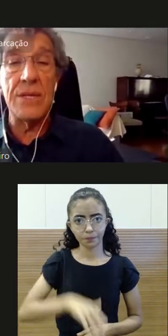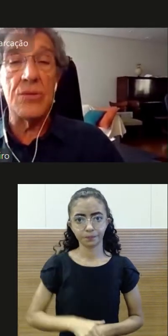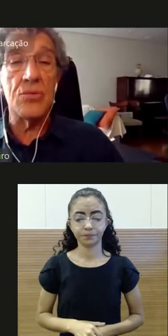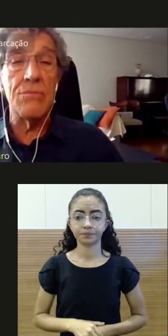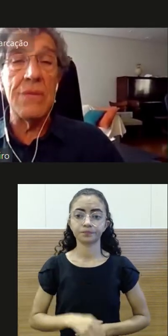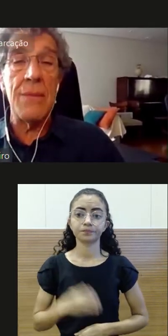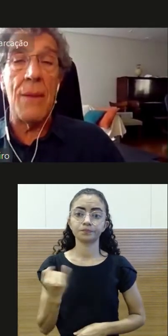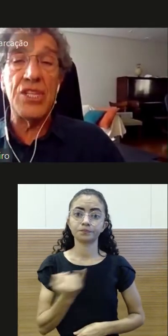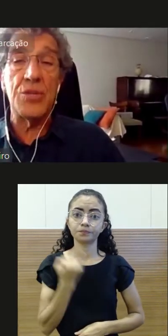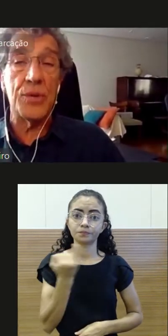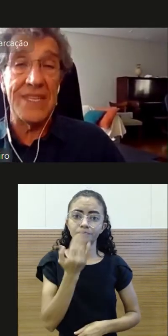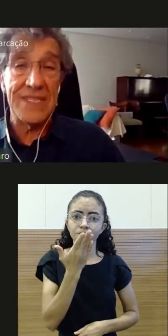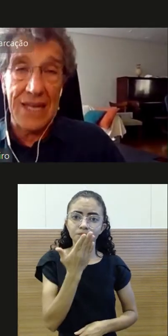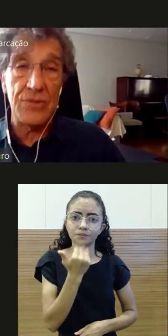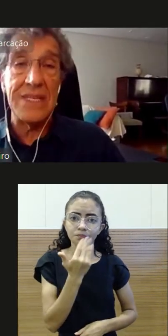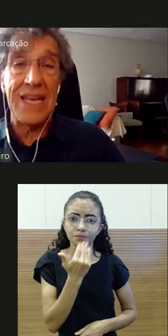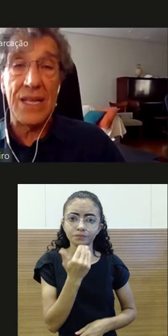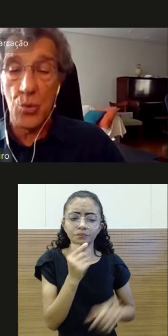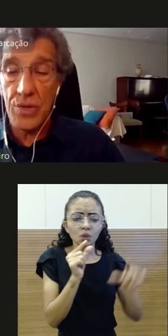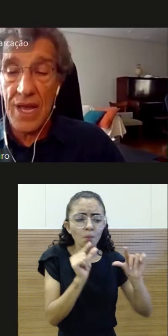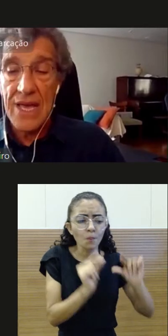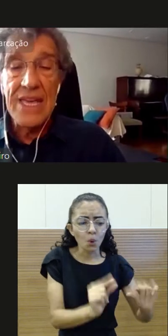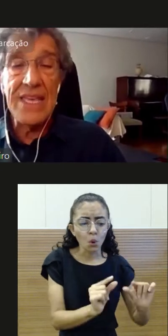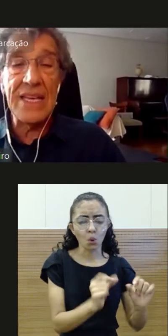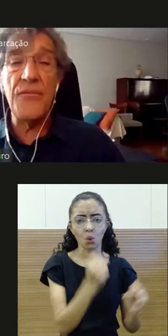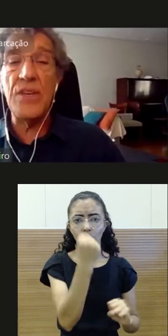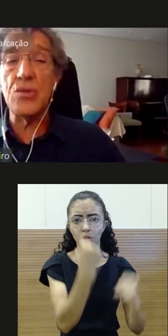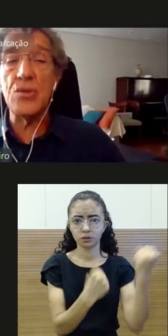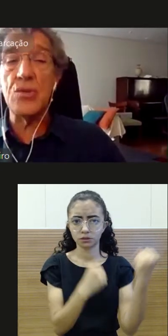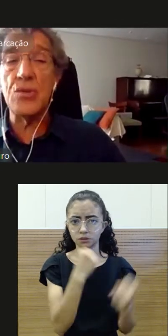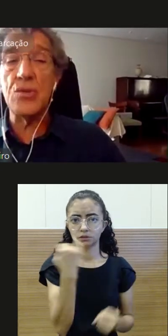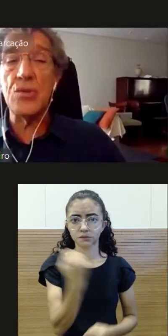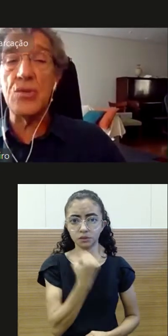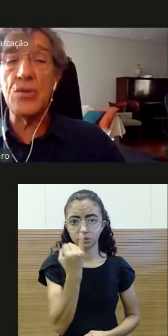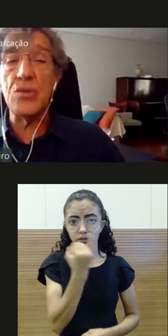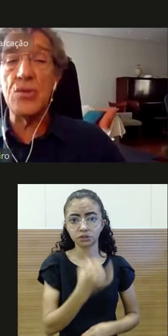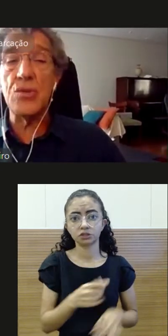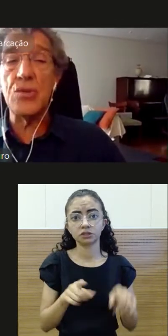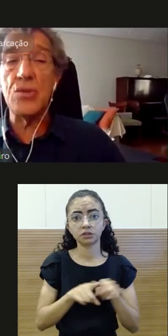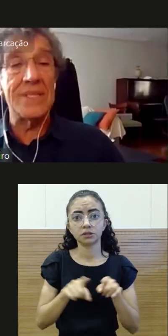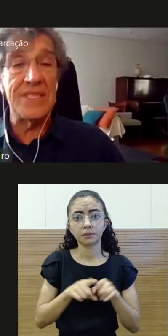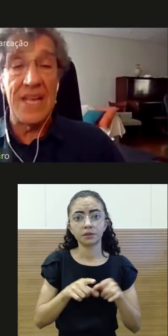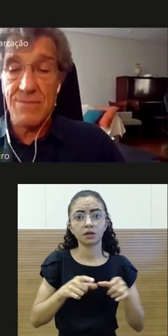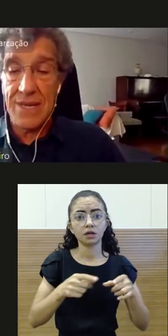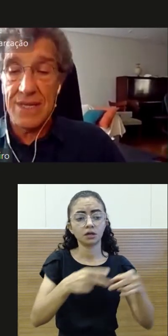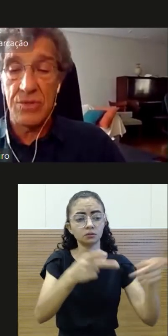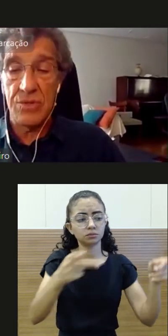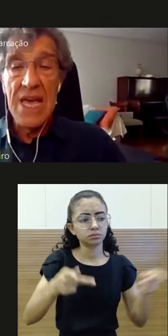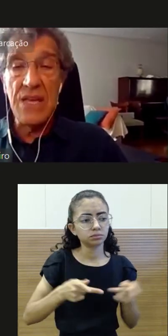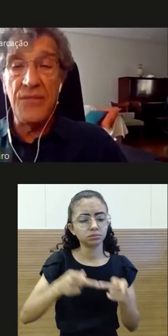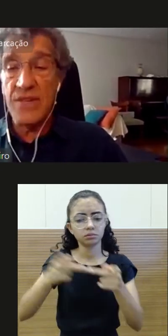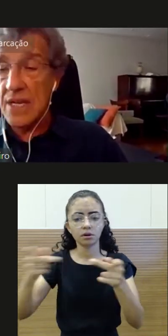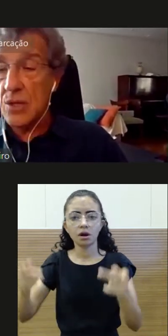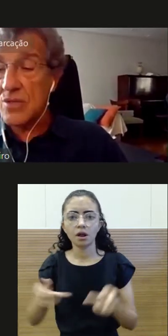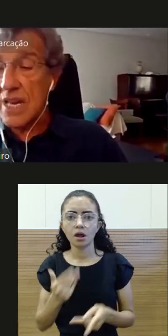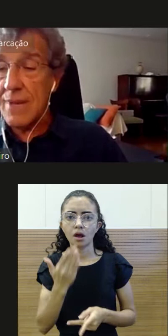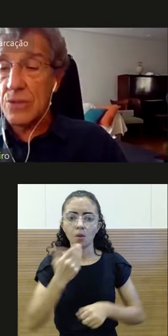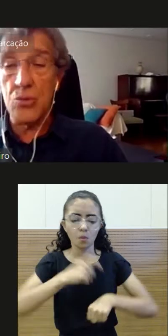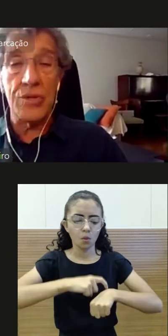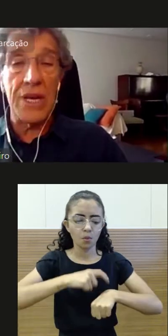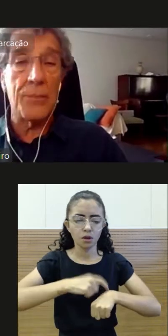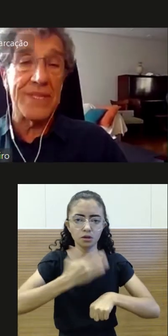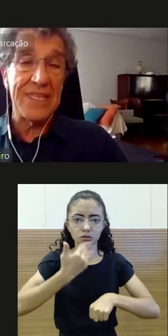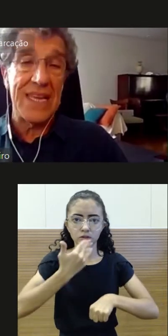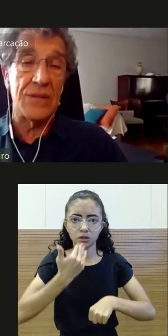The golden rule to seek minimally processed and foods that be